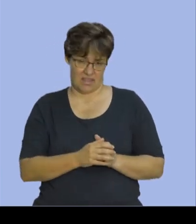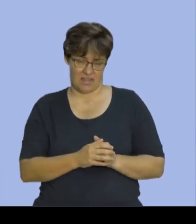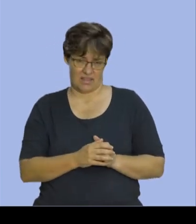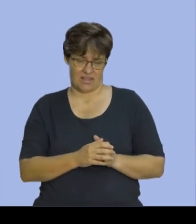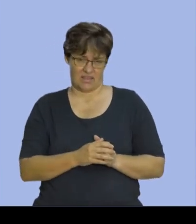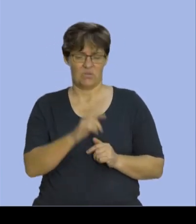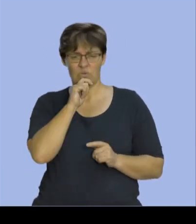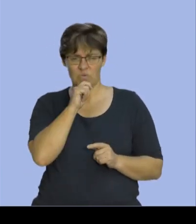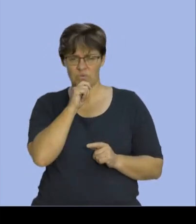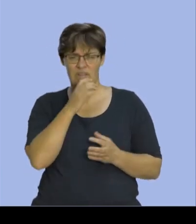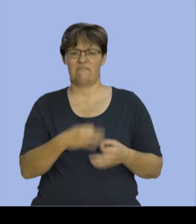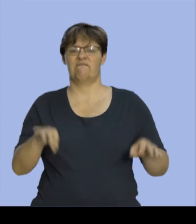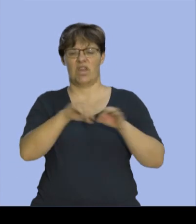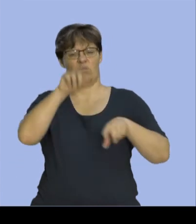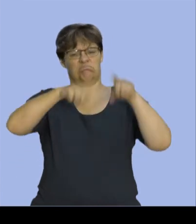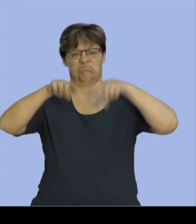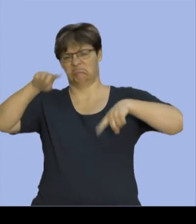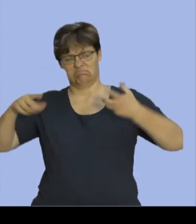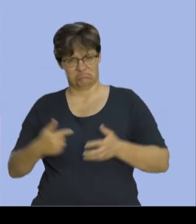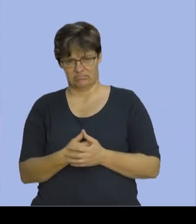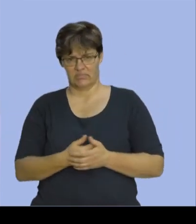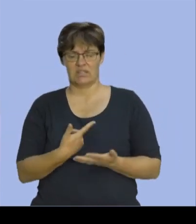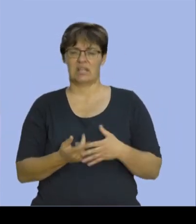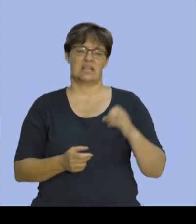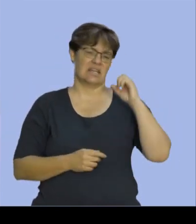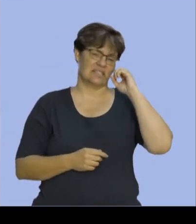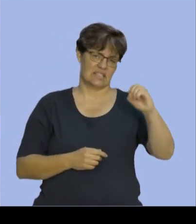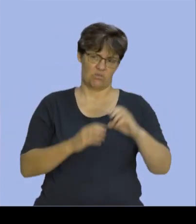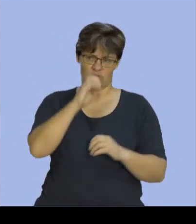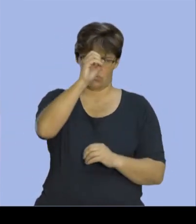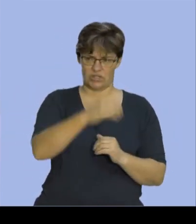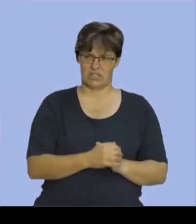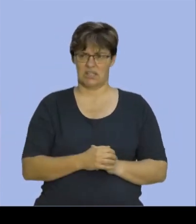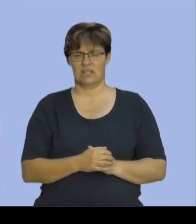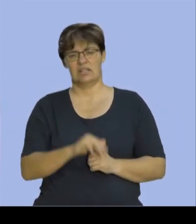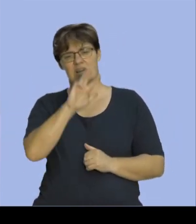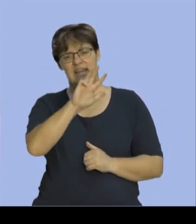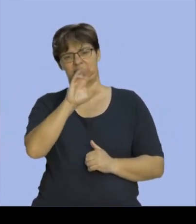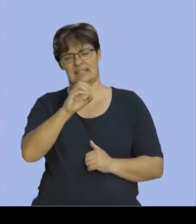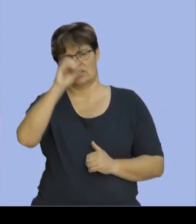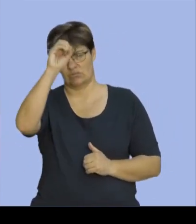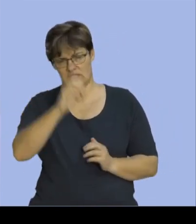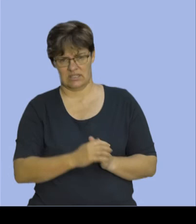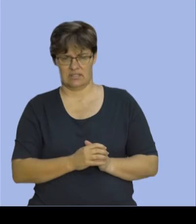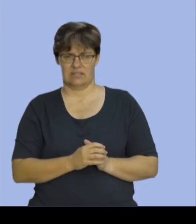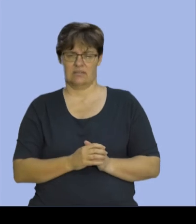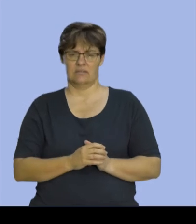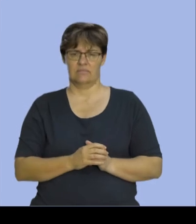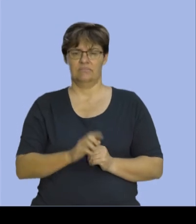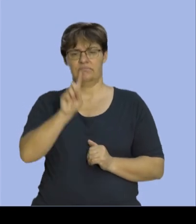You will use different values for this. You can start at 0 degrees, go to 90